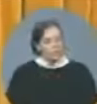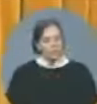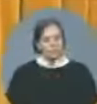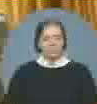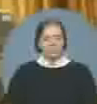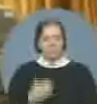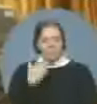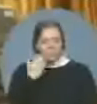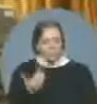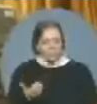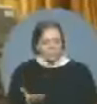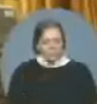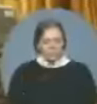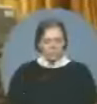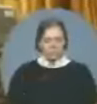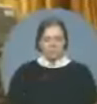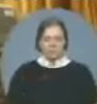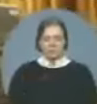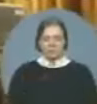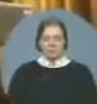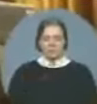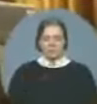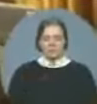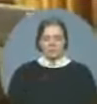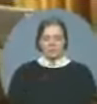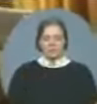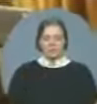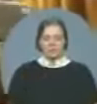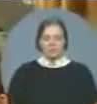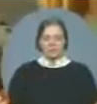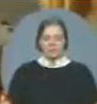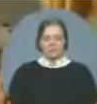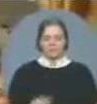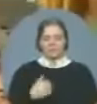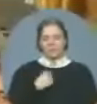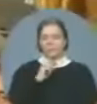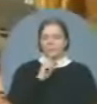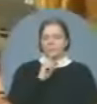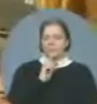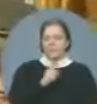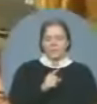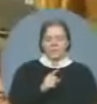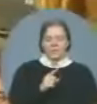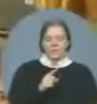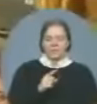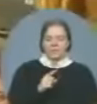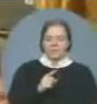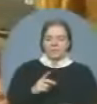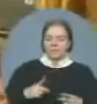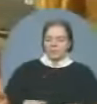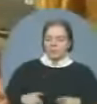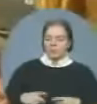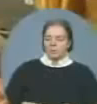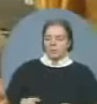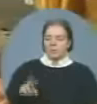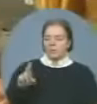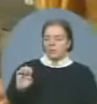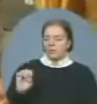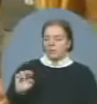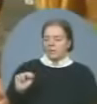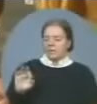Leader. I'm sure when the honourable member ran for his nomination for the Liberal Party, he was actually